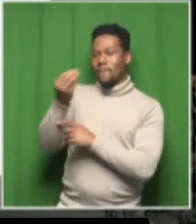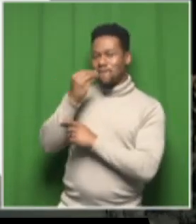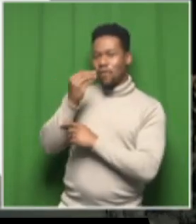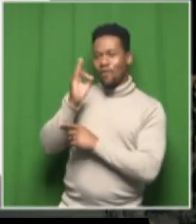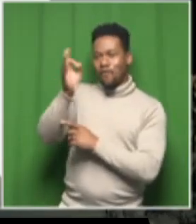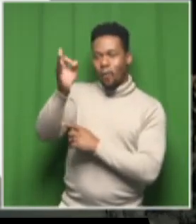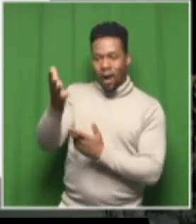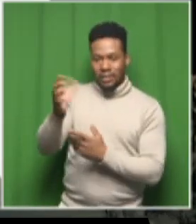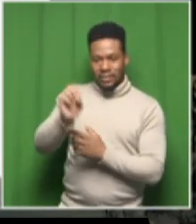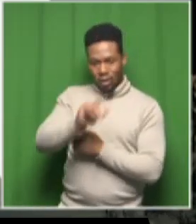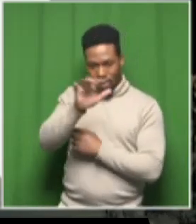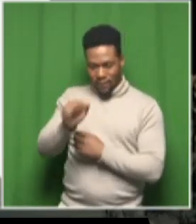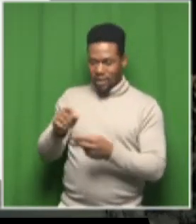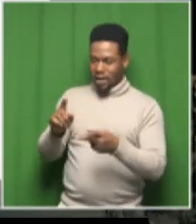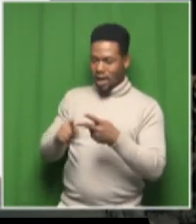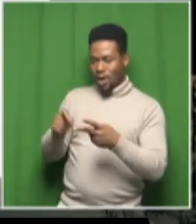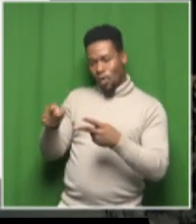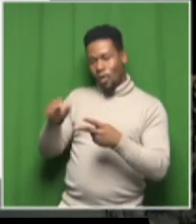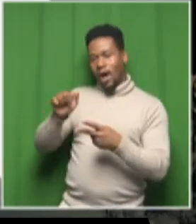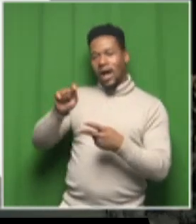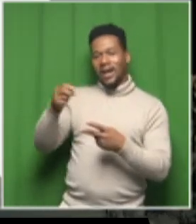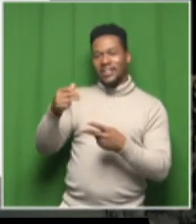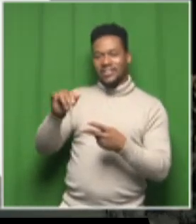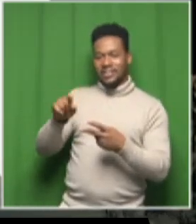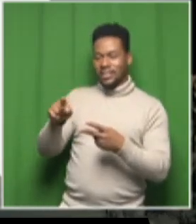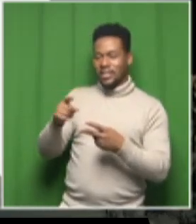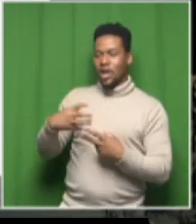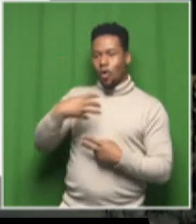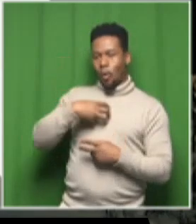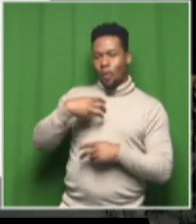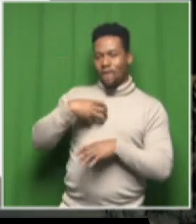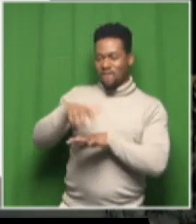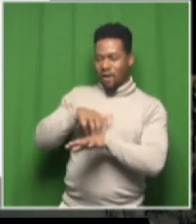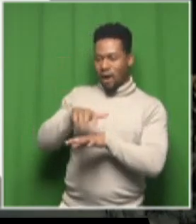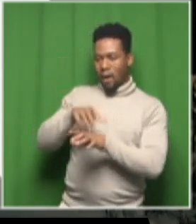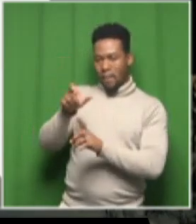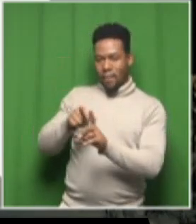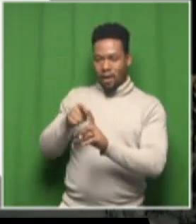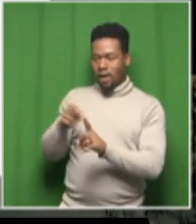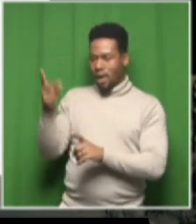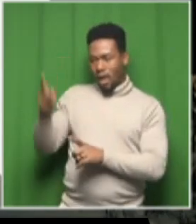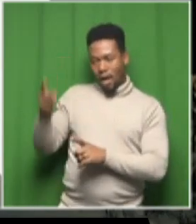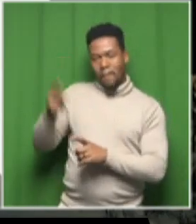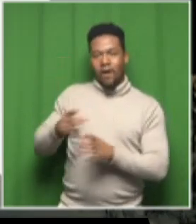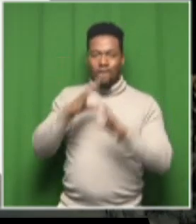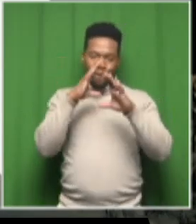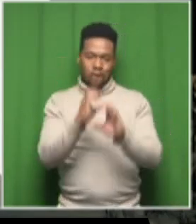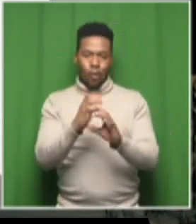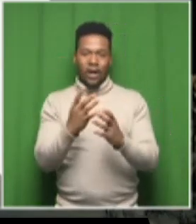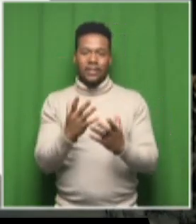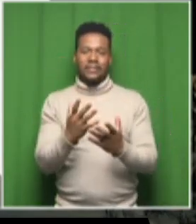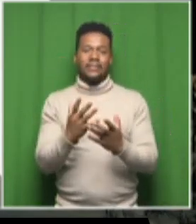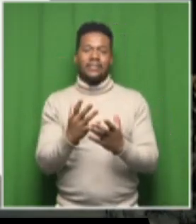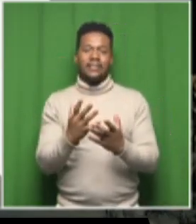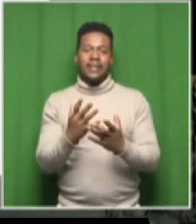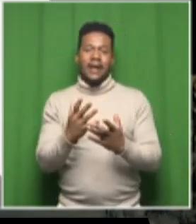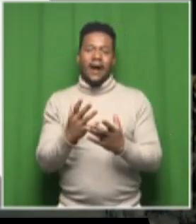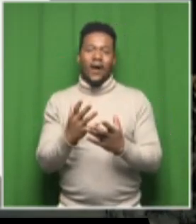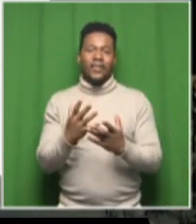and Athi Khanqi. We're just focusing on some of the issues, the discussions, looking at the shocking increase in acute